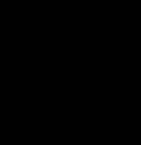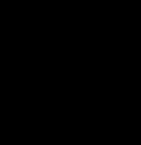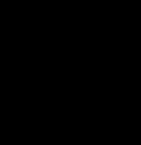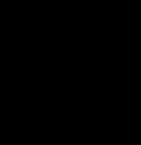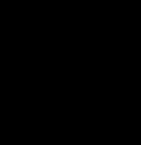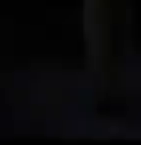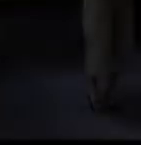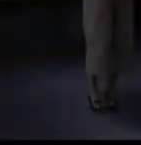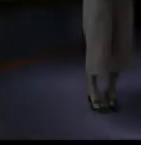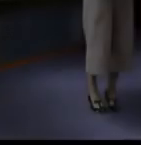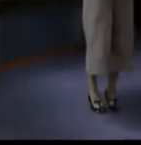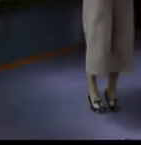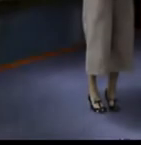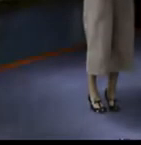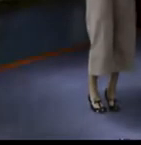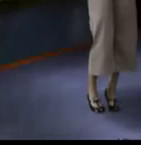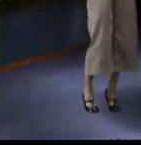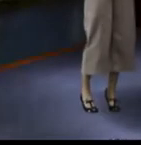sponsor.